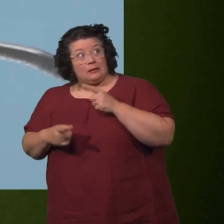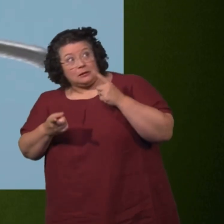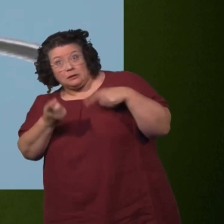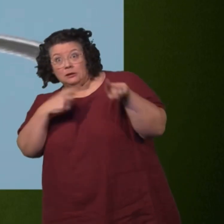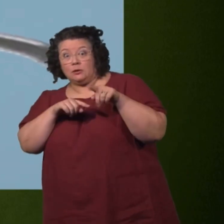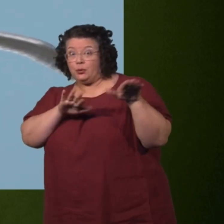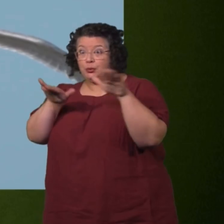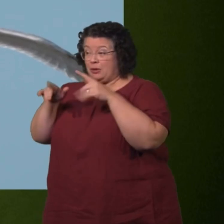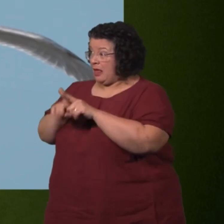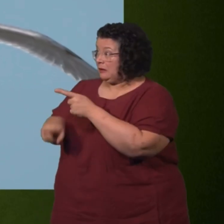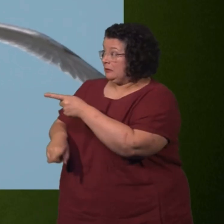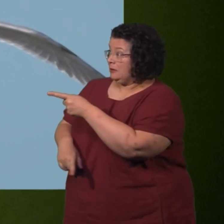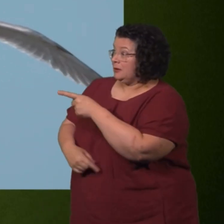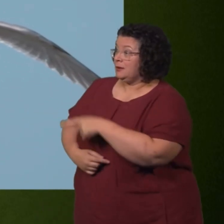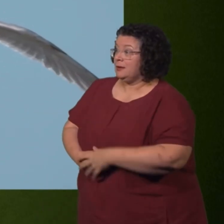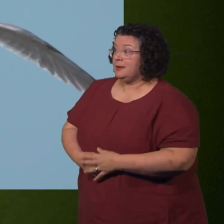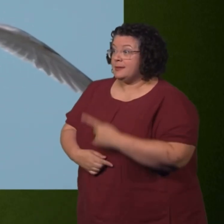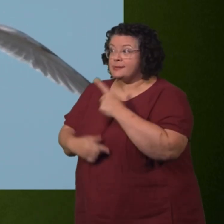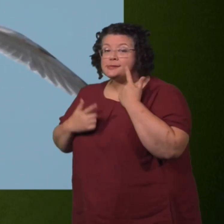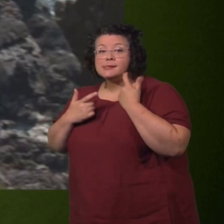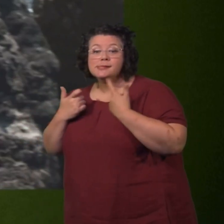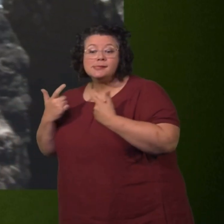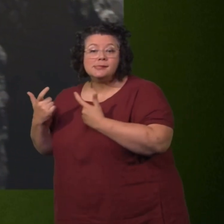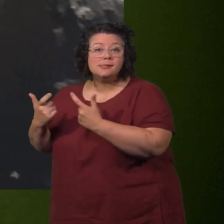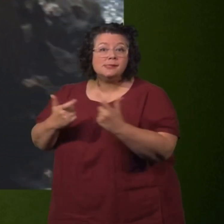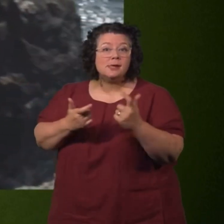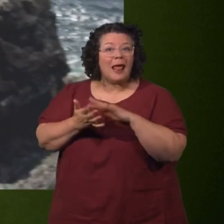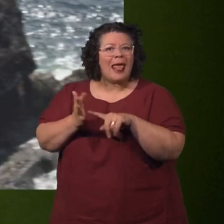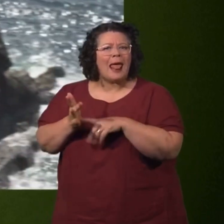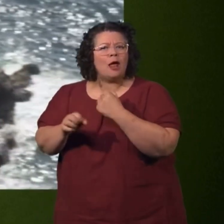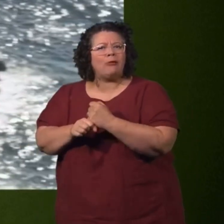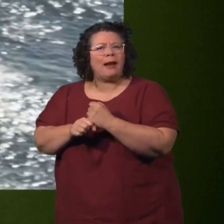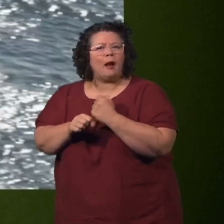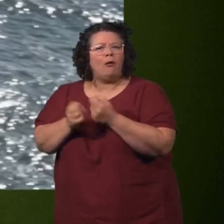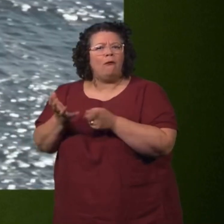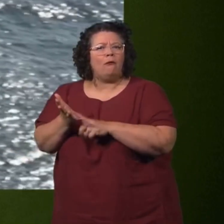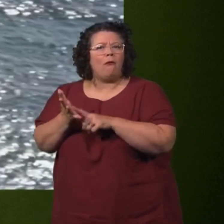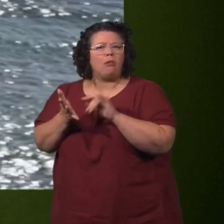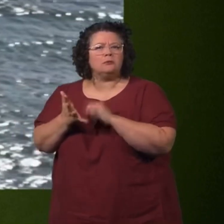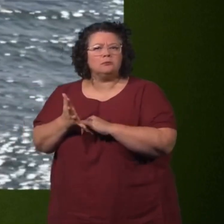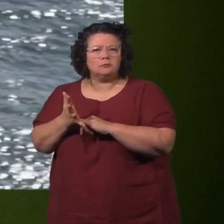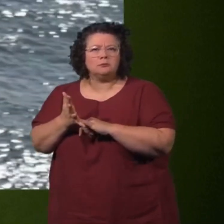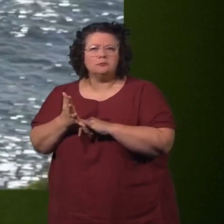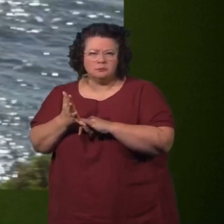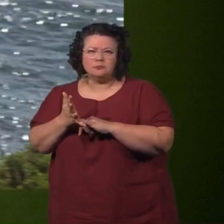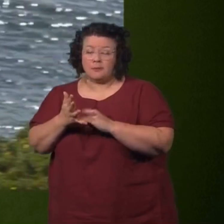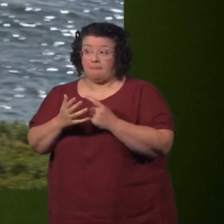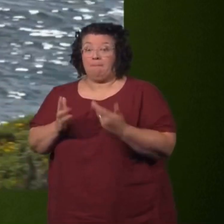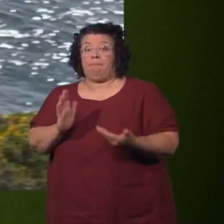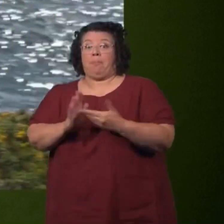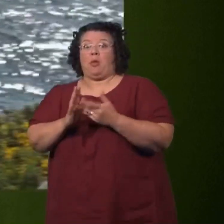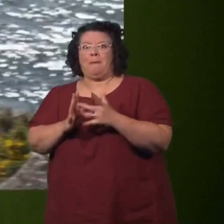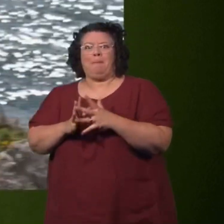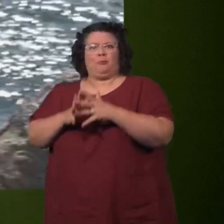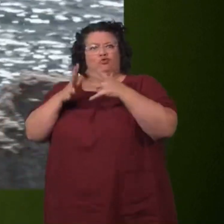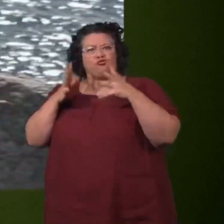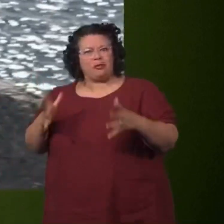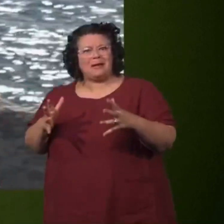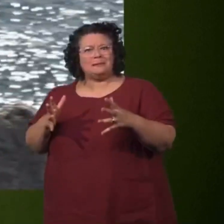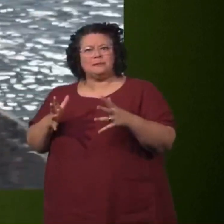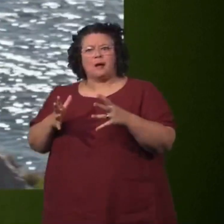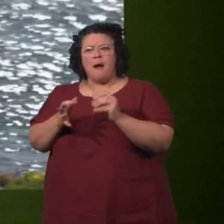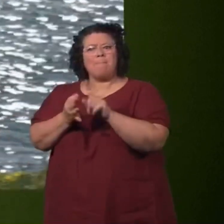are plenty at South Stack. And gulls, there are plenty of gulls. The herring gulls, but also the more